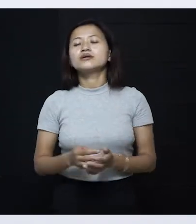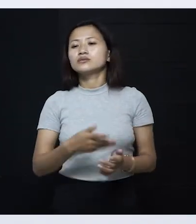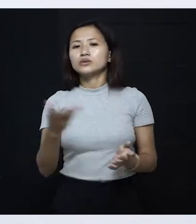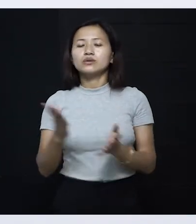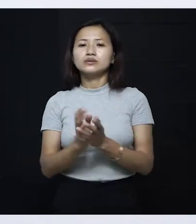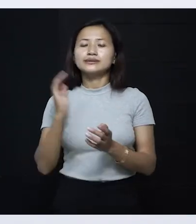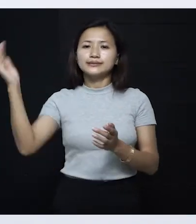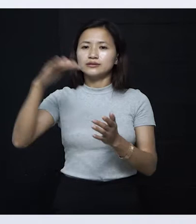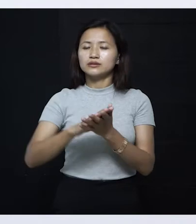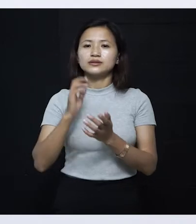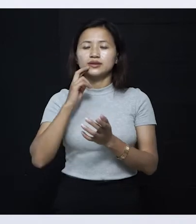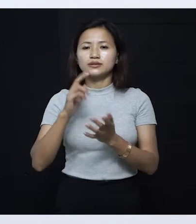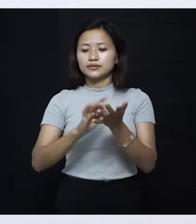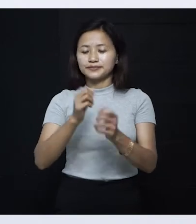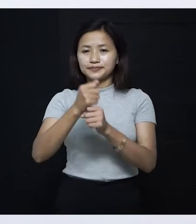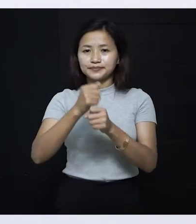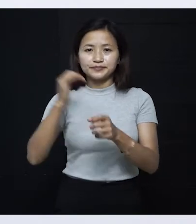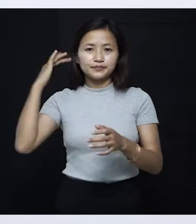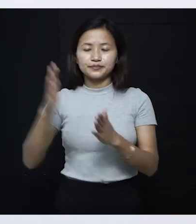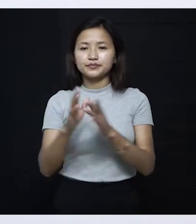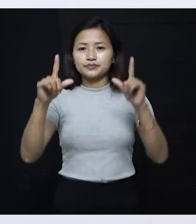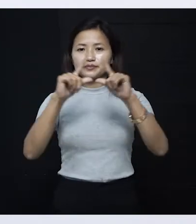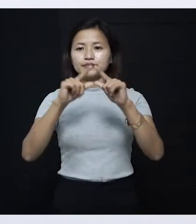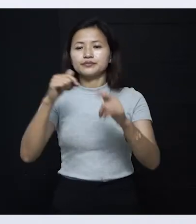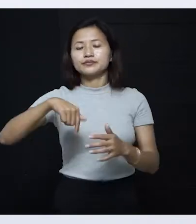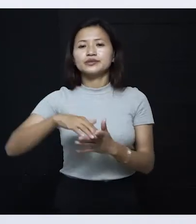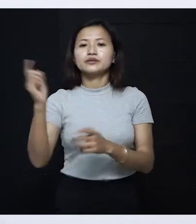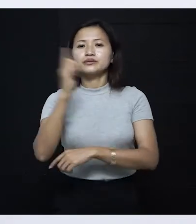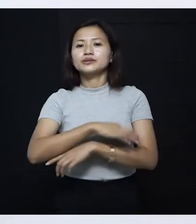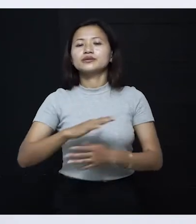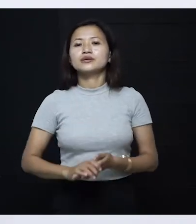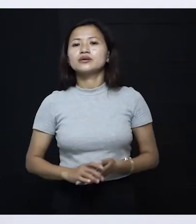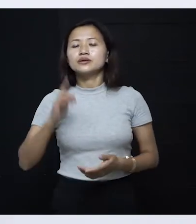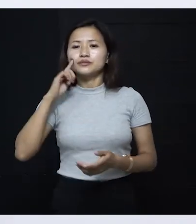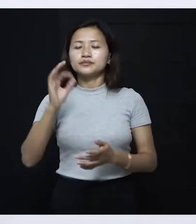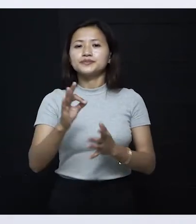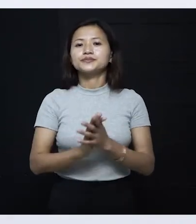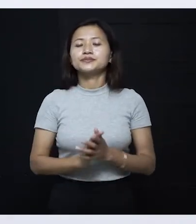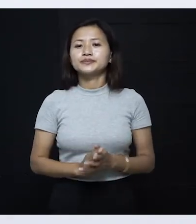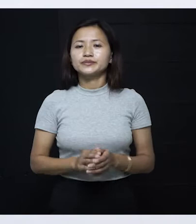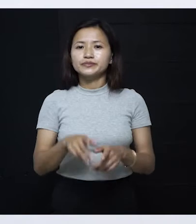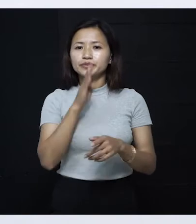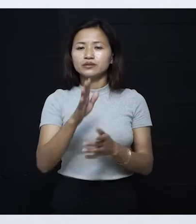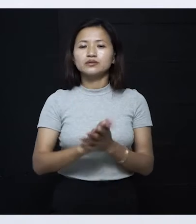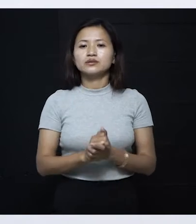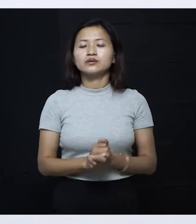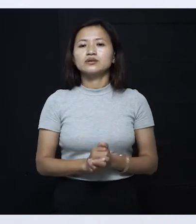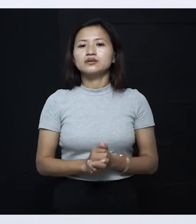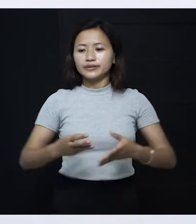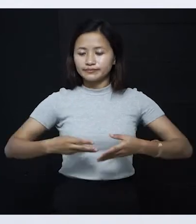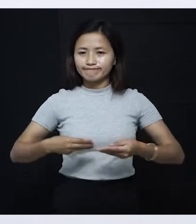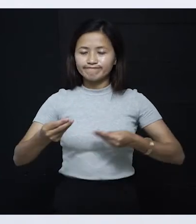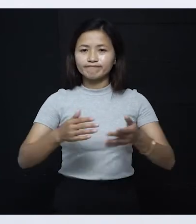the Golden Triangle. And this Golden Triangle, nowadays, it is becoming important because of